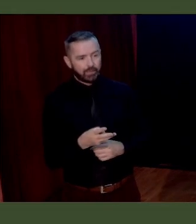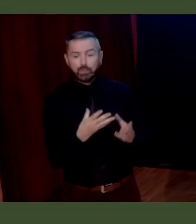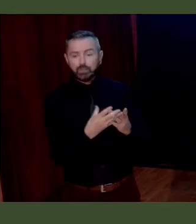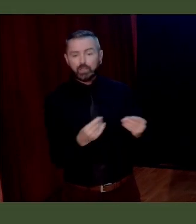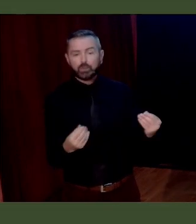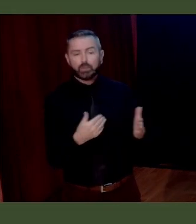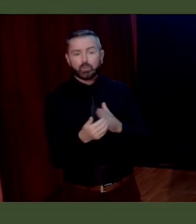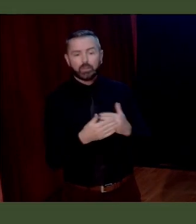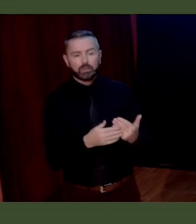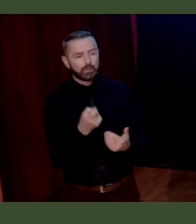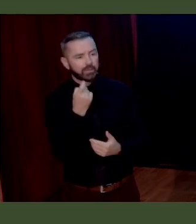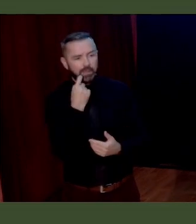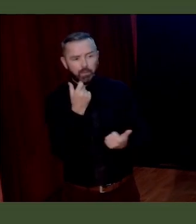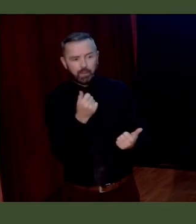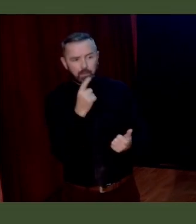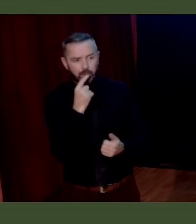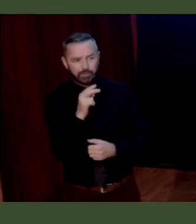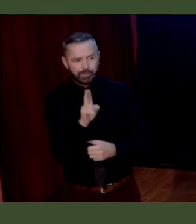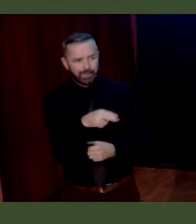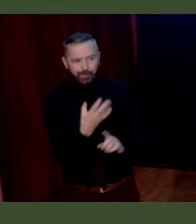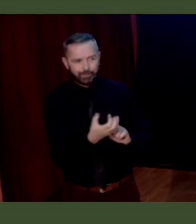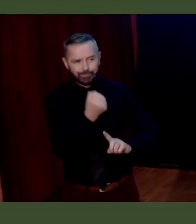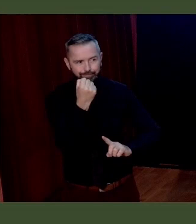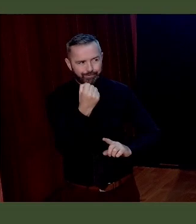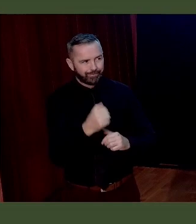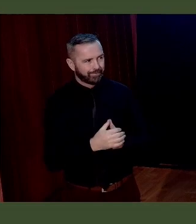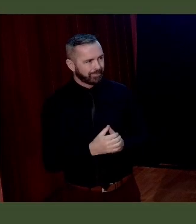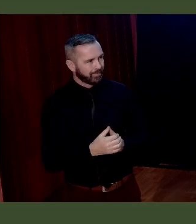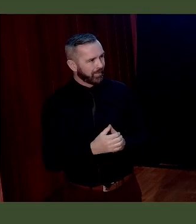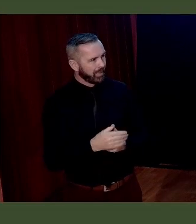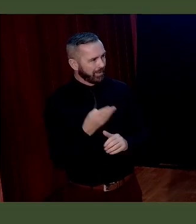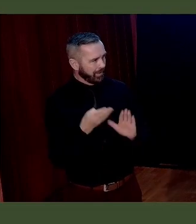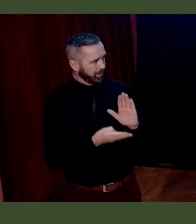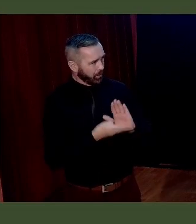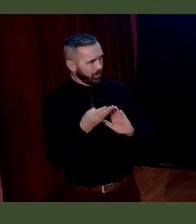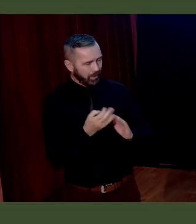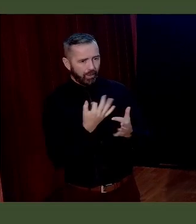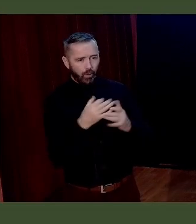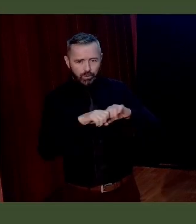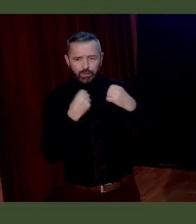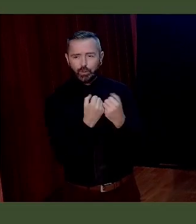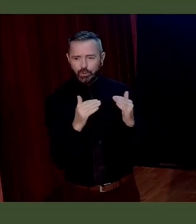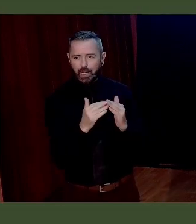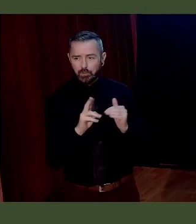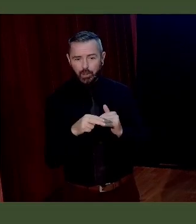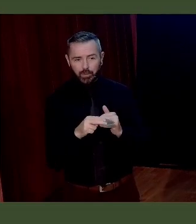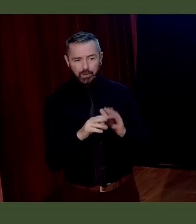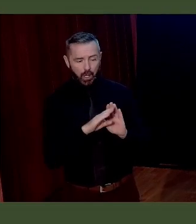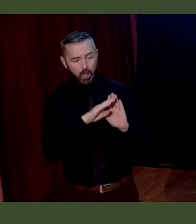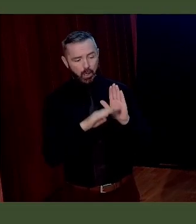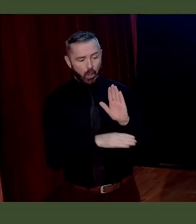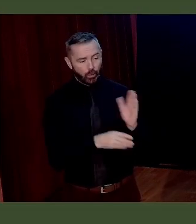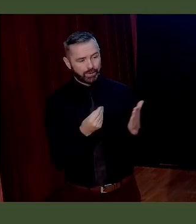put forward was as simple as it was unattainable. They were going to build as much social housing as possible at the lowest